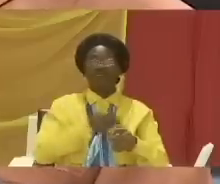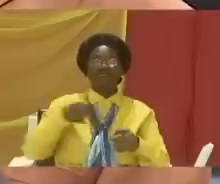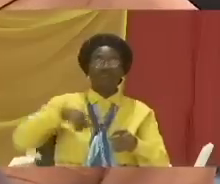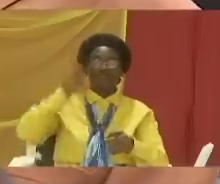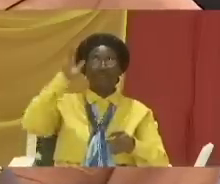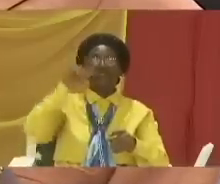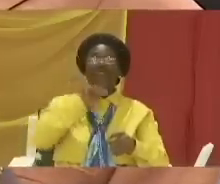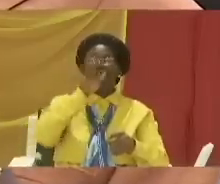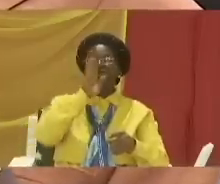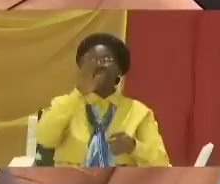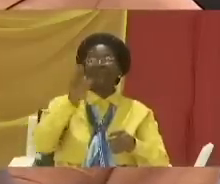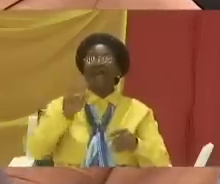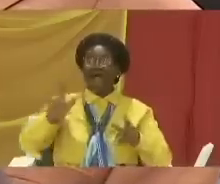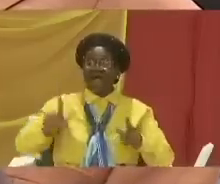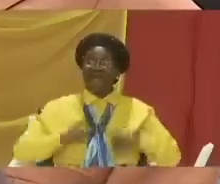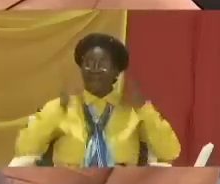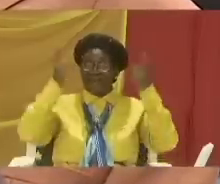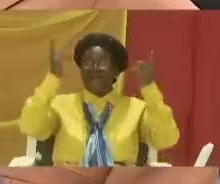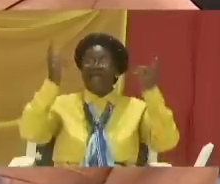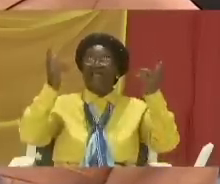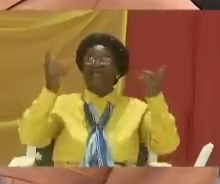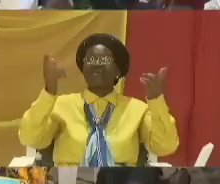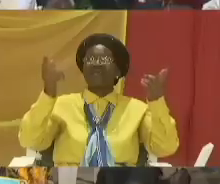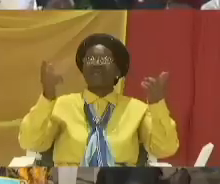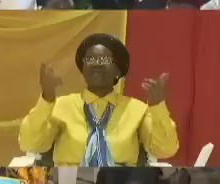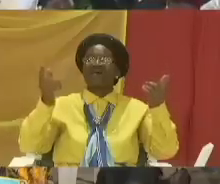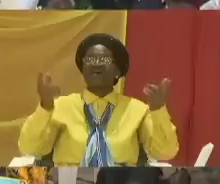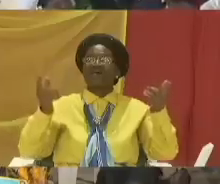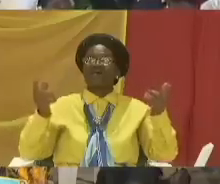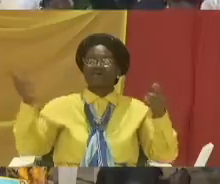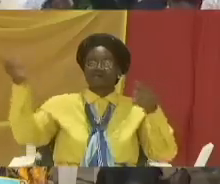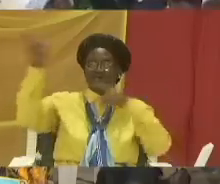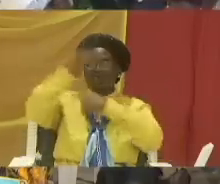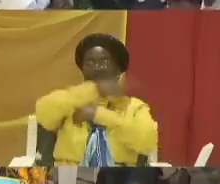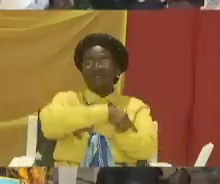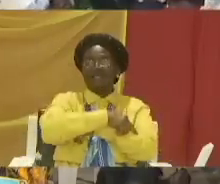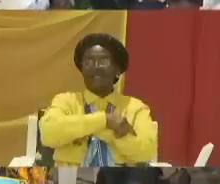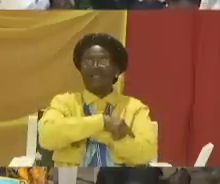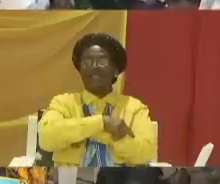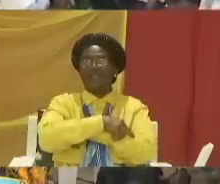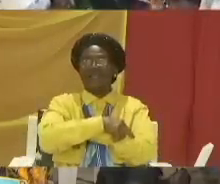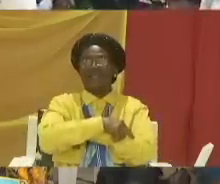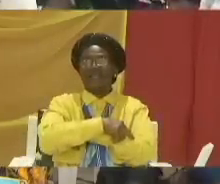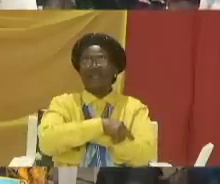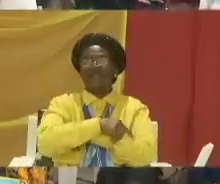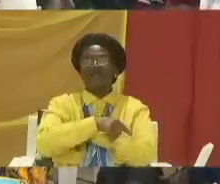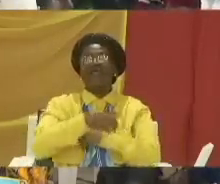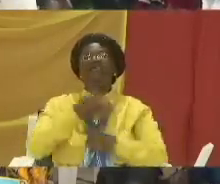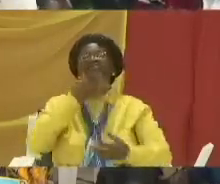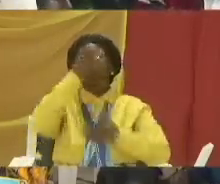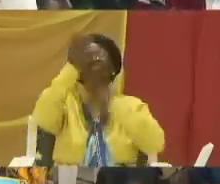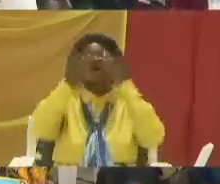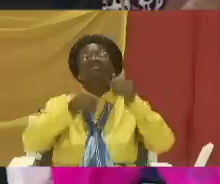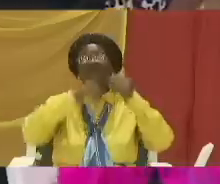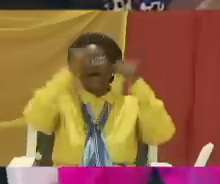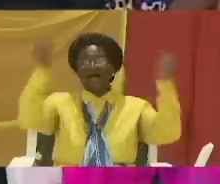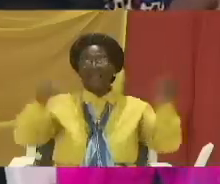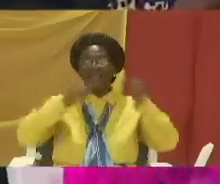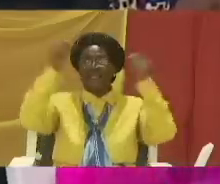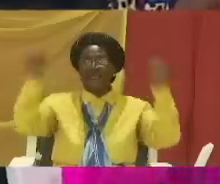How many of you know that I'm speaking the truth? Let me hear you shout hallelujah.